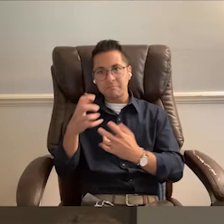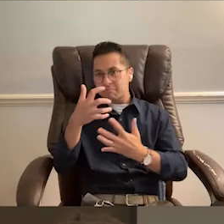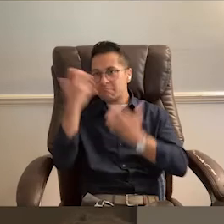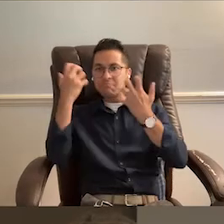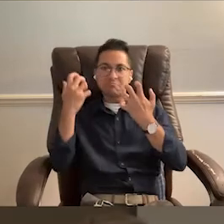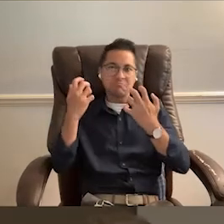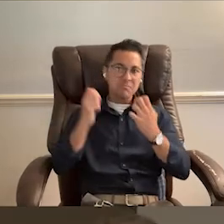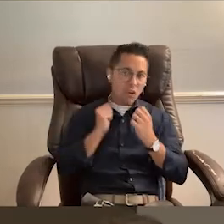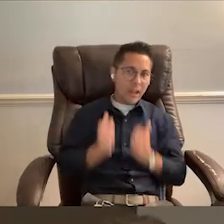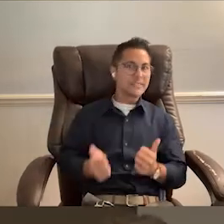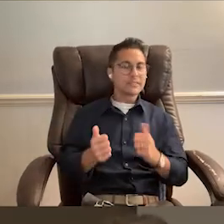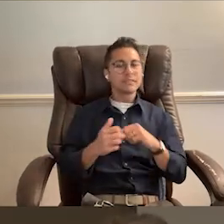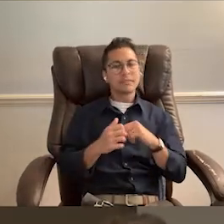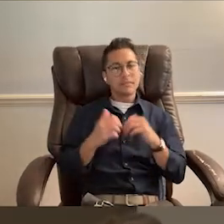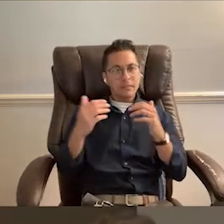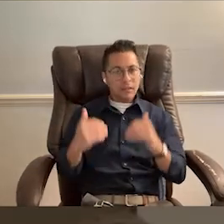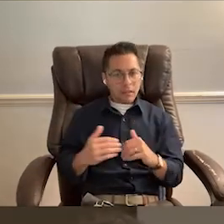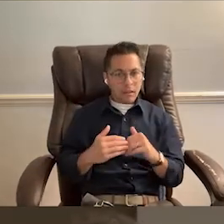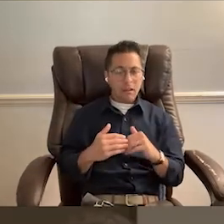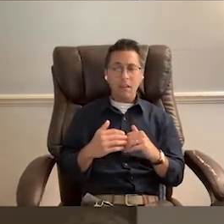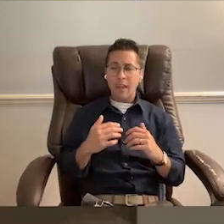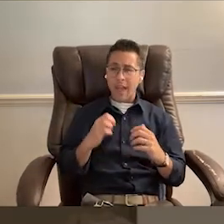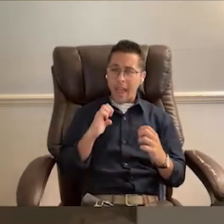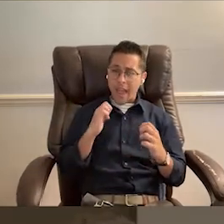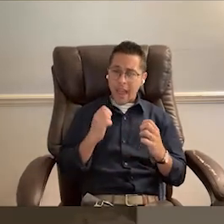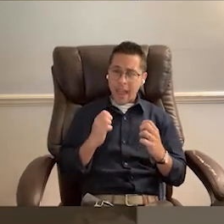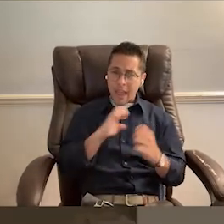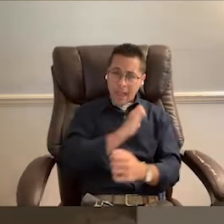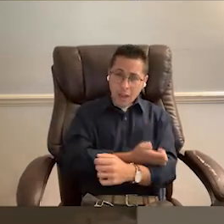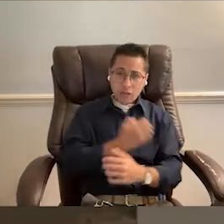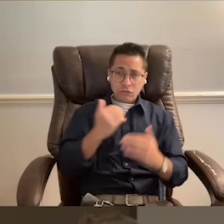from unusually happy to irritable, angry, or aggressive.